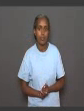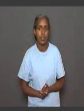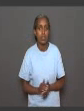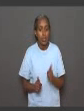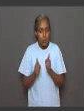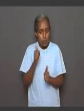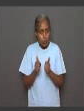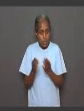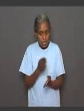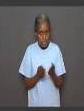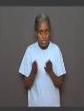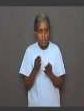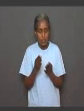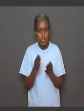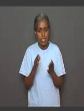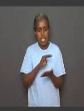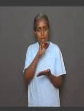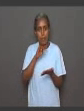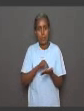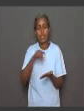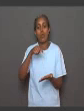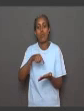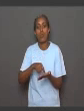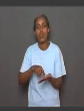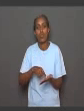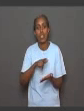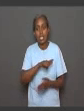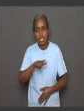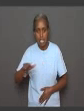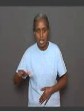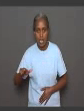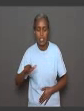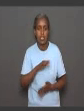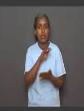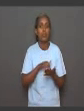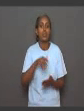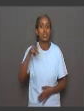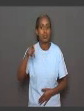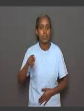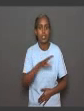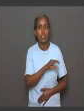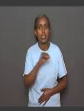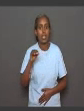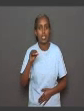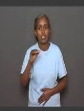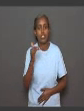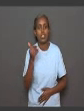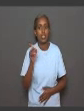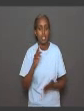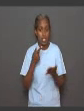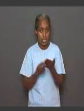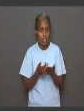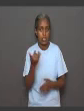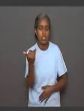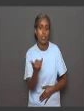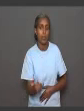which serves at the midpoint of the line between P and its image.